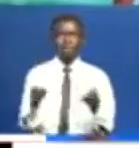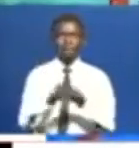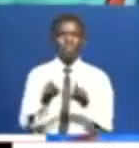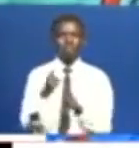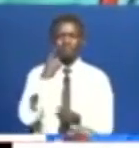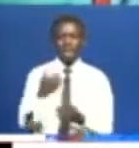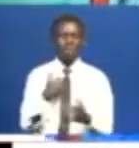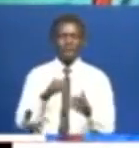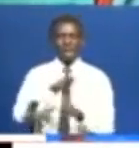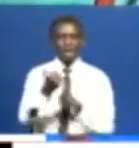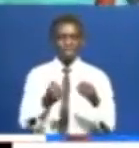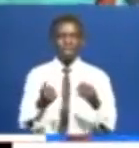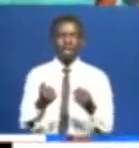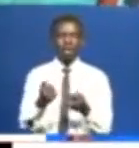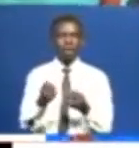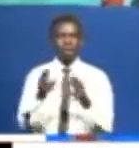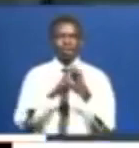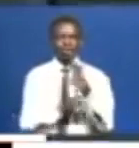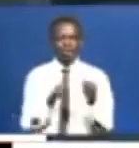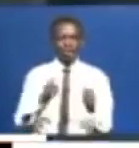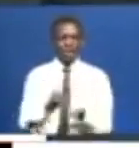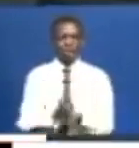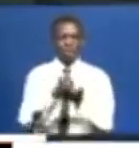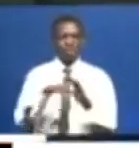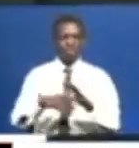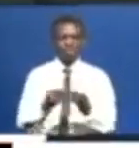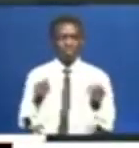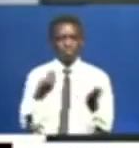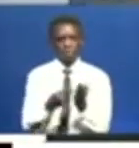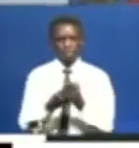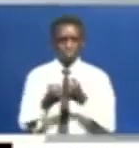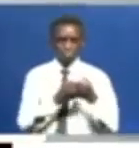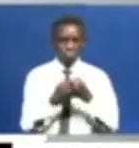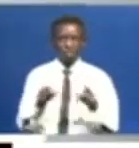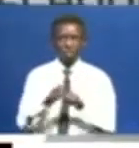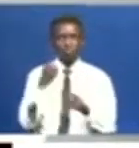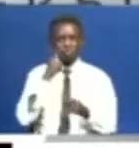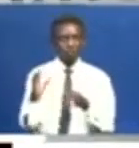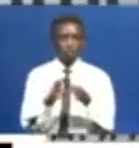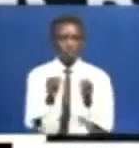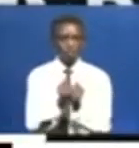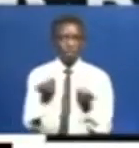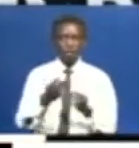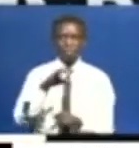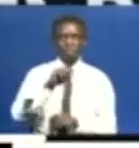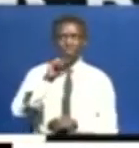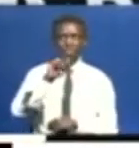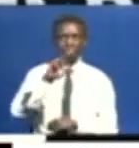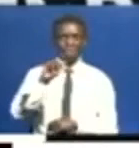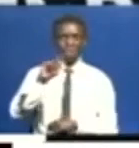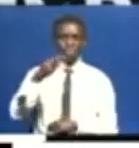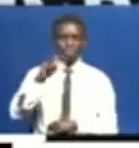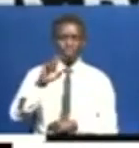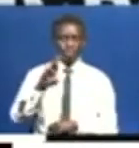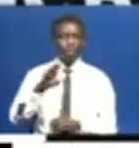help small businesses overcome the financing challenges. In addition to the collaboration with Strathmore Business School, NCBA says they will